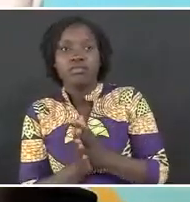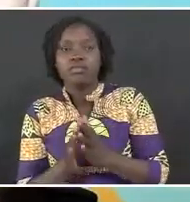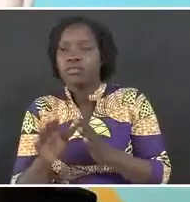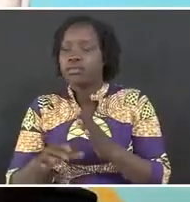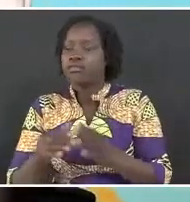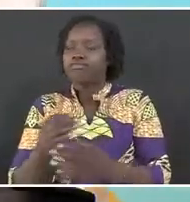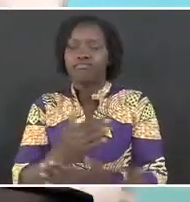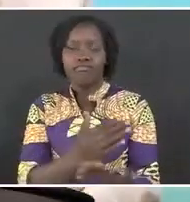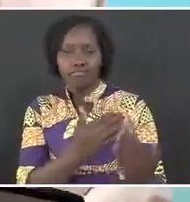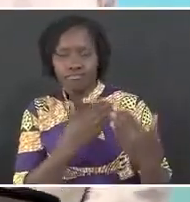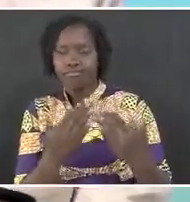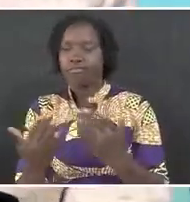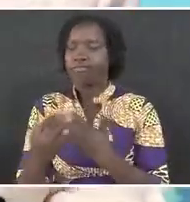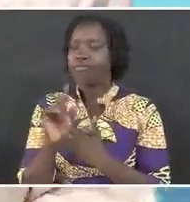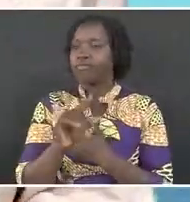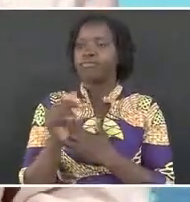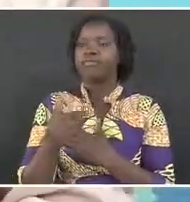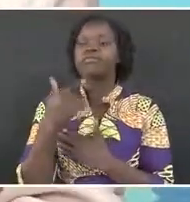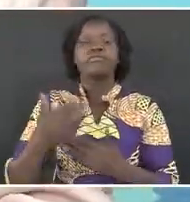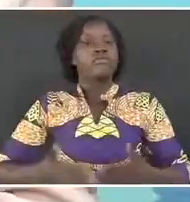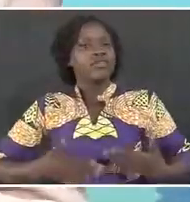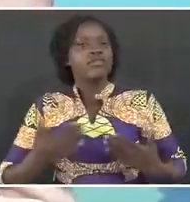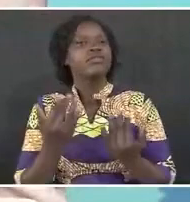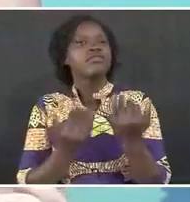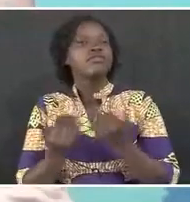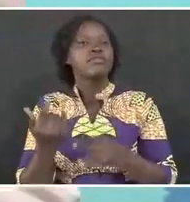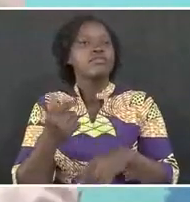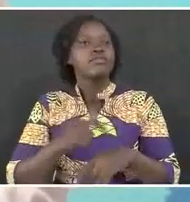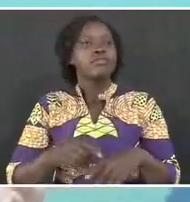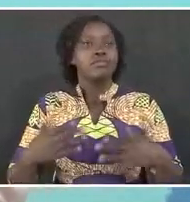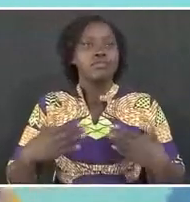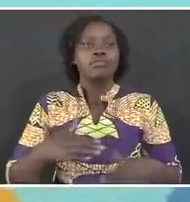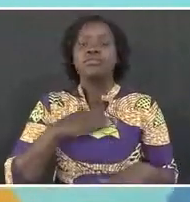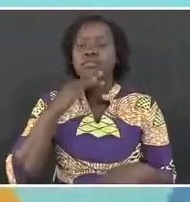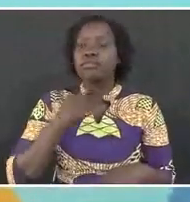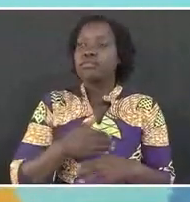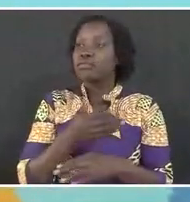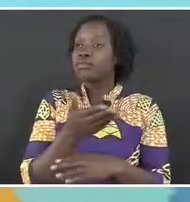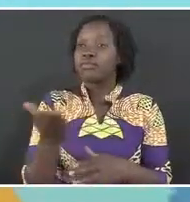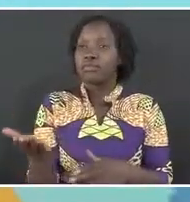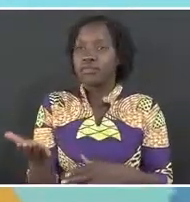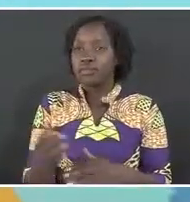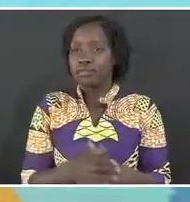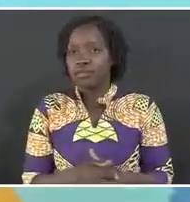each other, saying happy Sabbath, while the souls of men are dying.